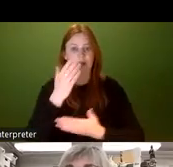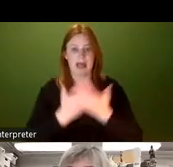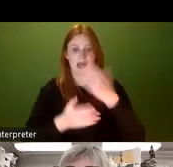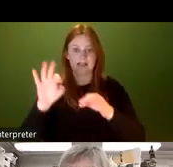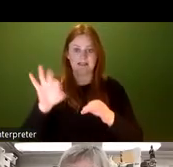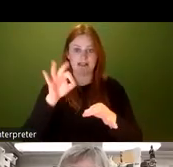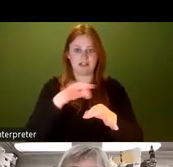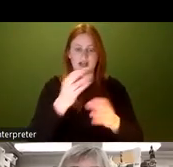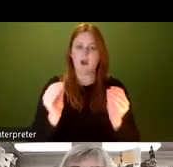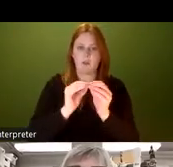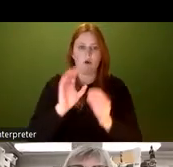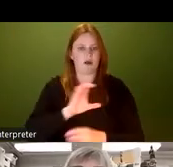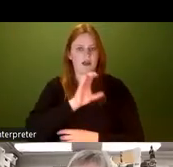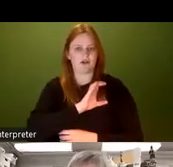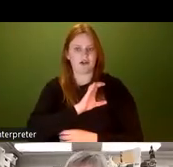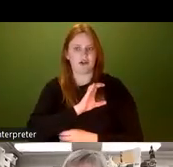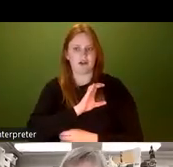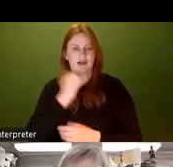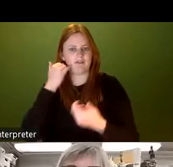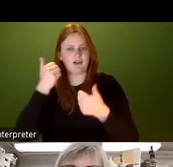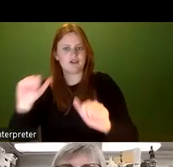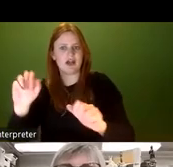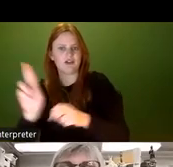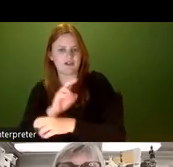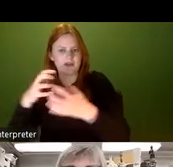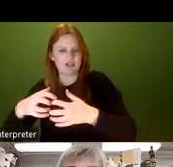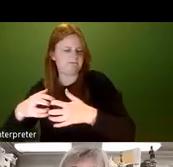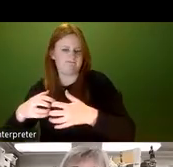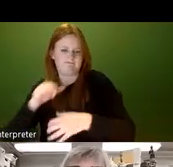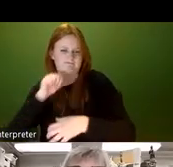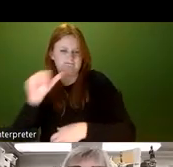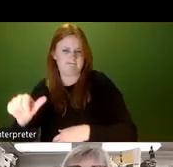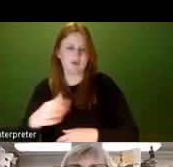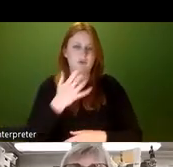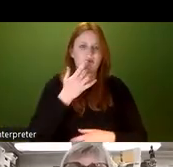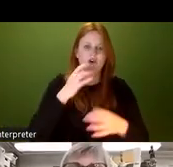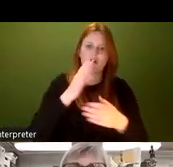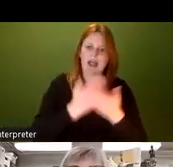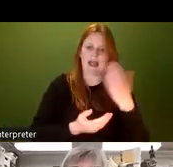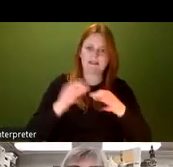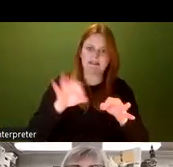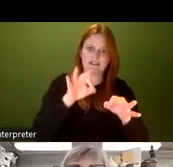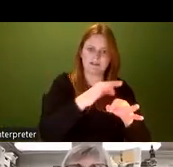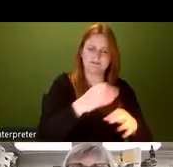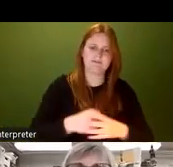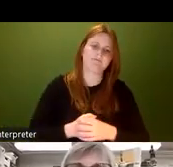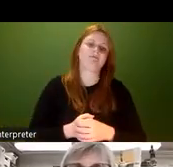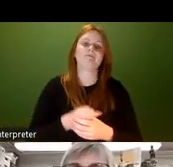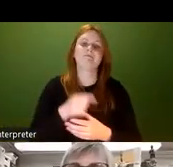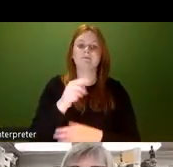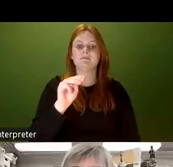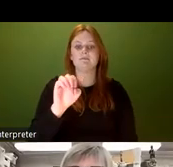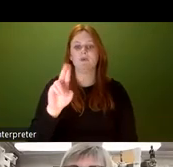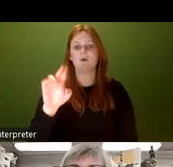more character than when I tried machine stitching them. This is the mold I made, not the prettiest. I use